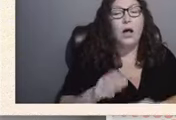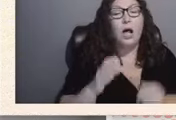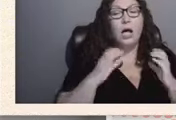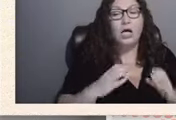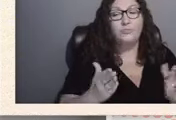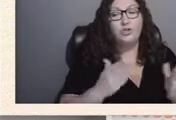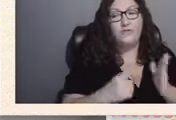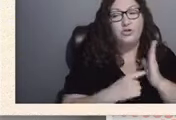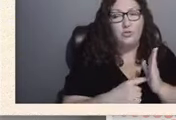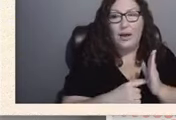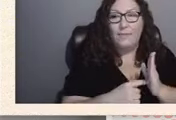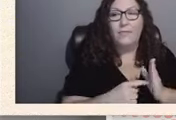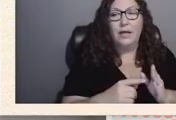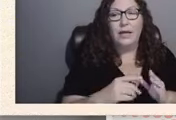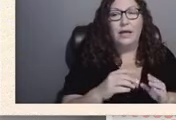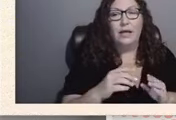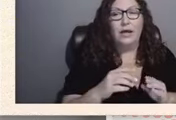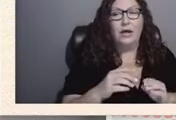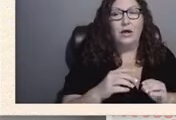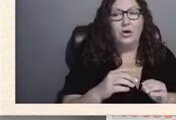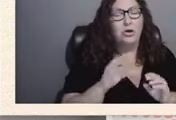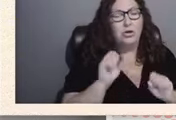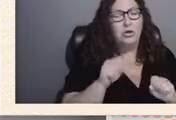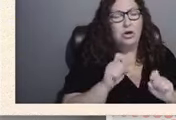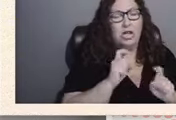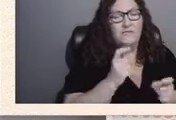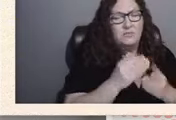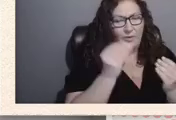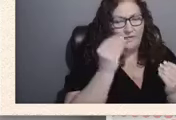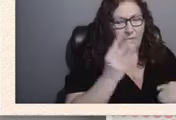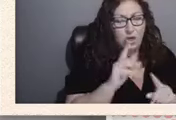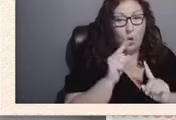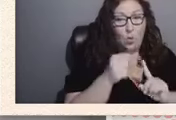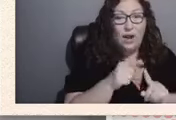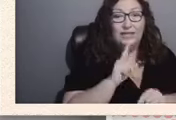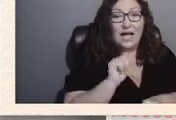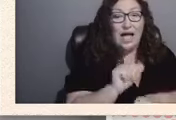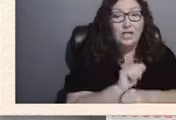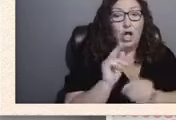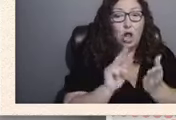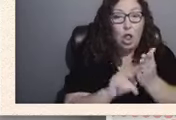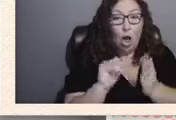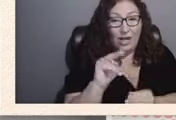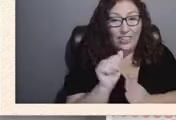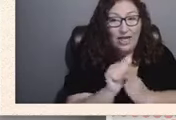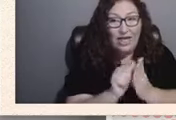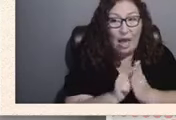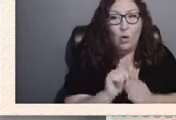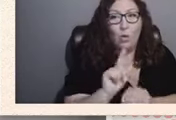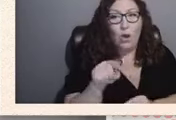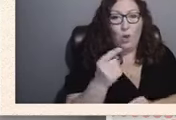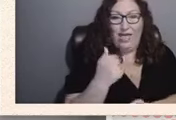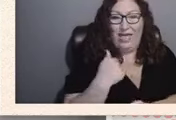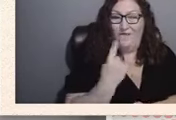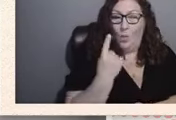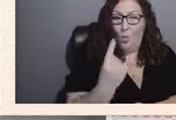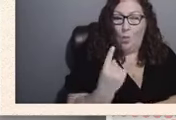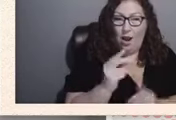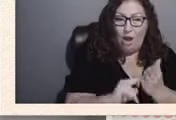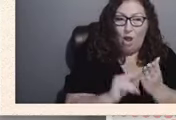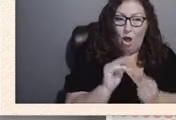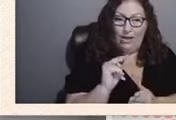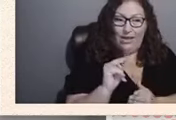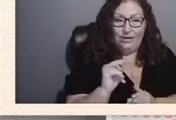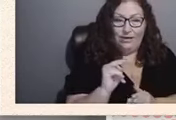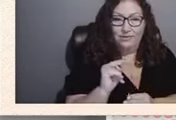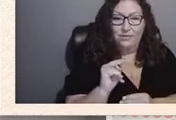be able to give them some information. When it comes to actually logging into the account, we currently only have one set of login credentials.